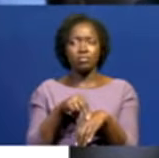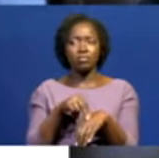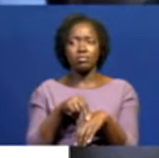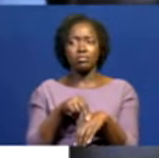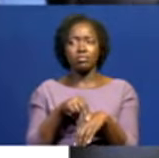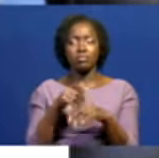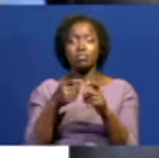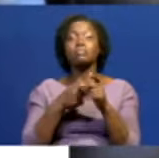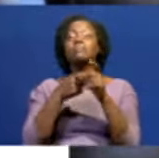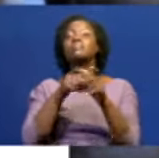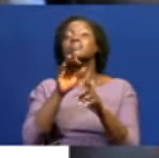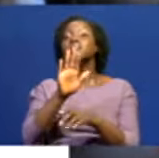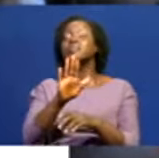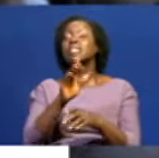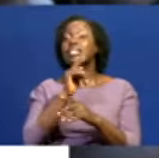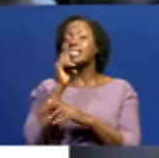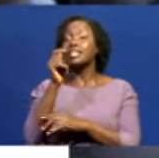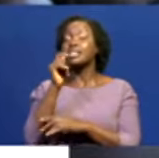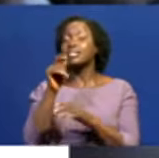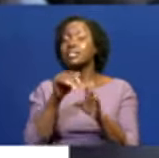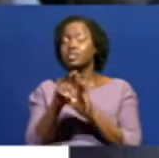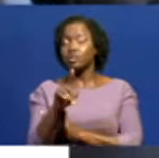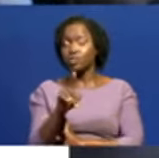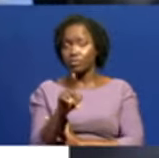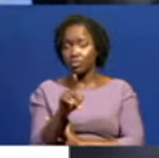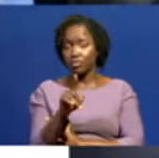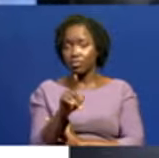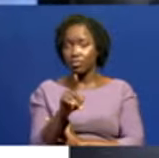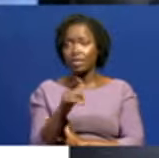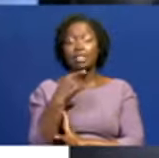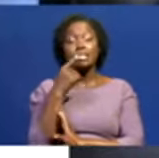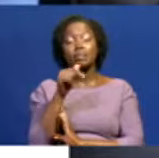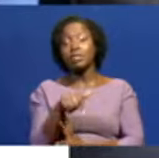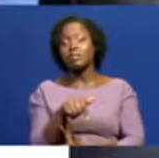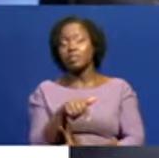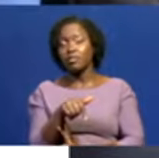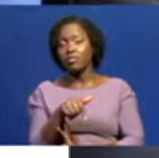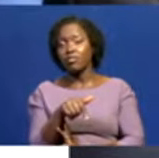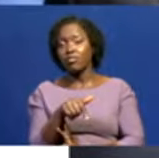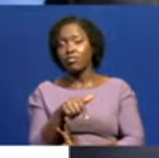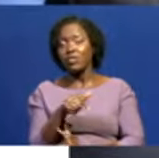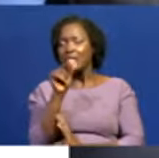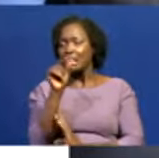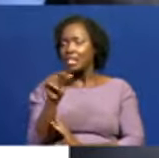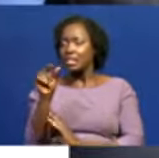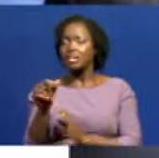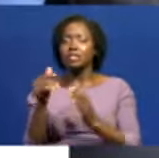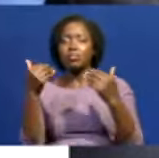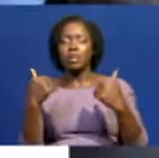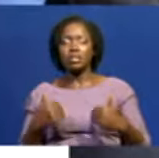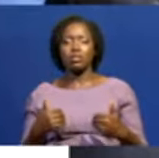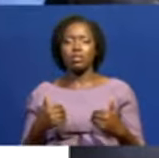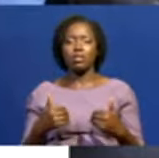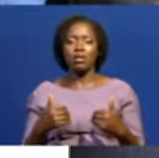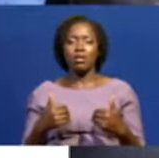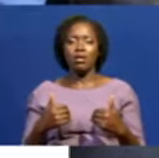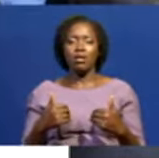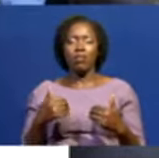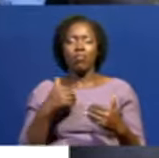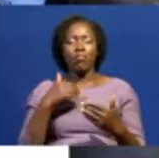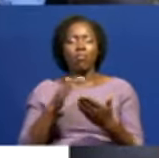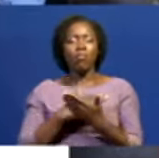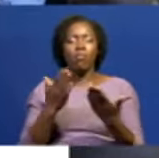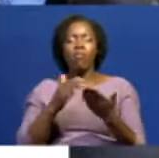nurture the gift in you, the talent in you. Nasema hivi, kila mtu anajama bae